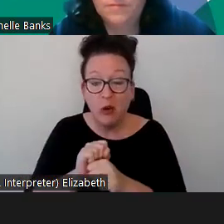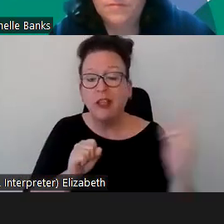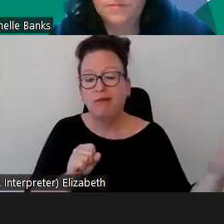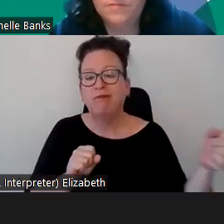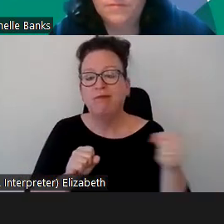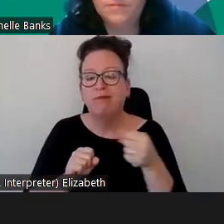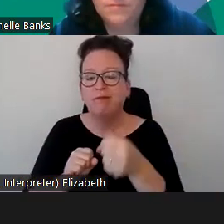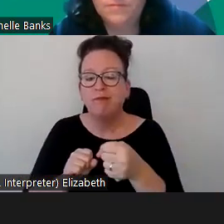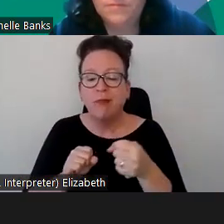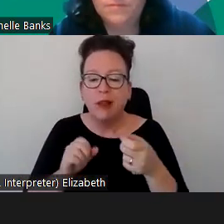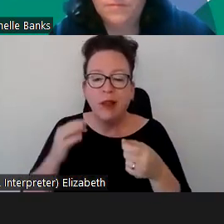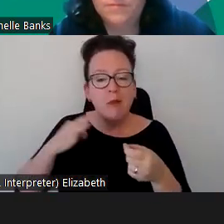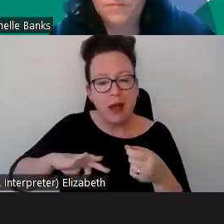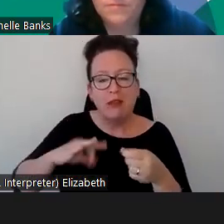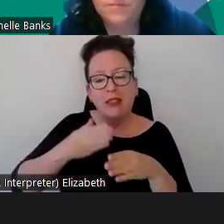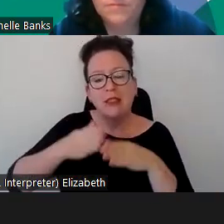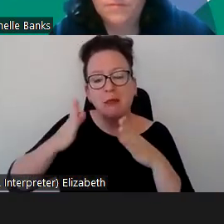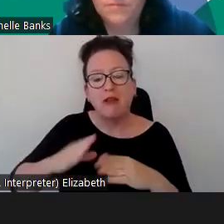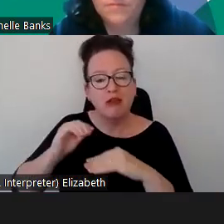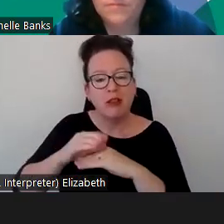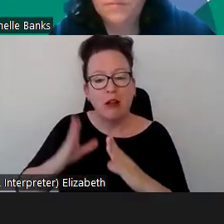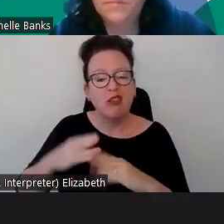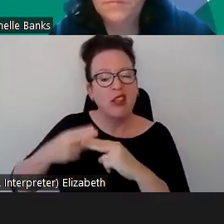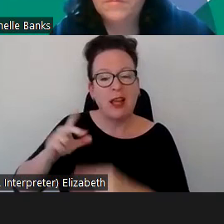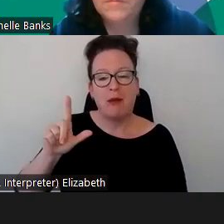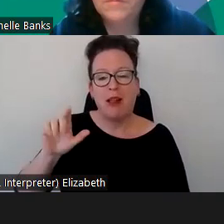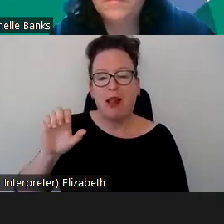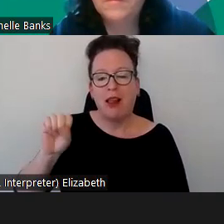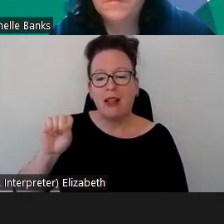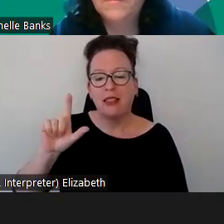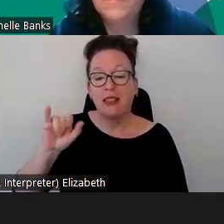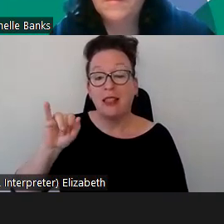the benefits counselor, Leslie.